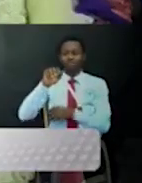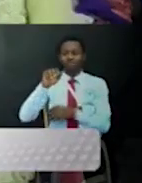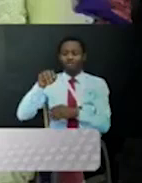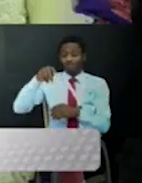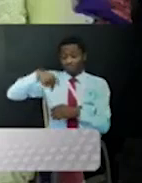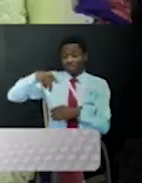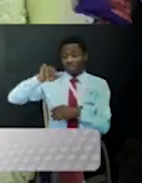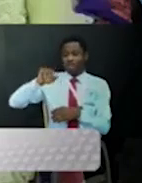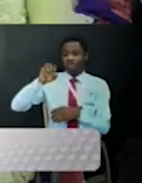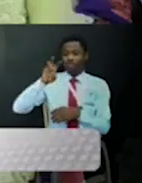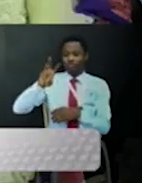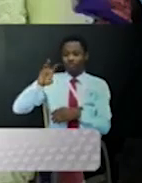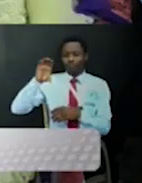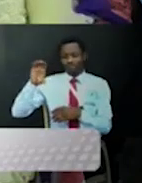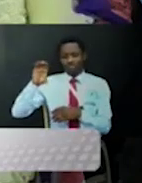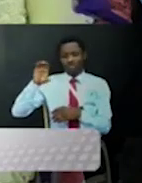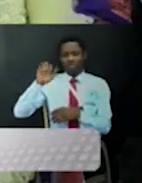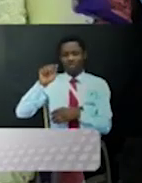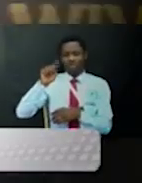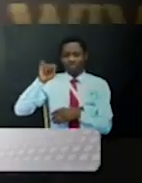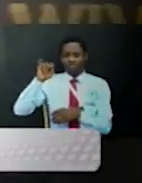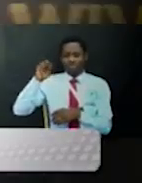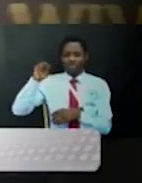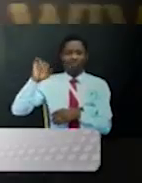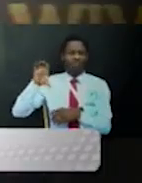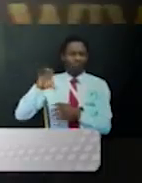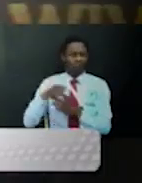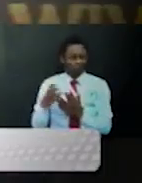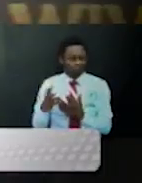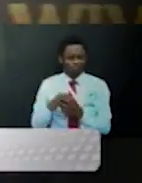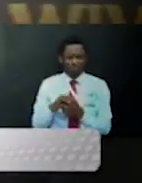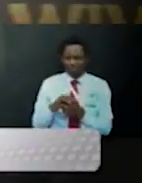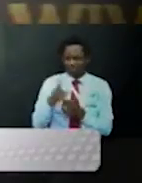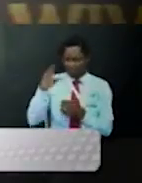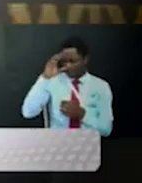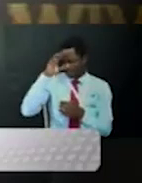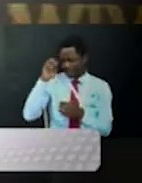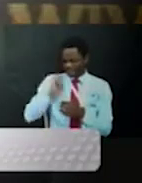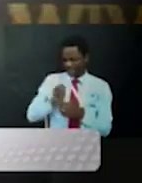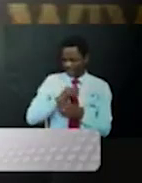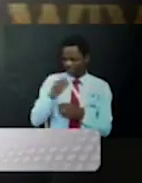should come to him immediately. Quite an elderly fellow. And so